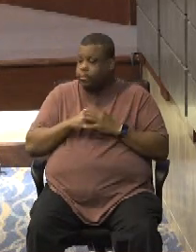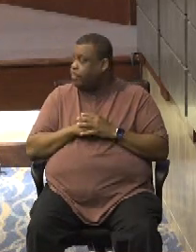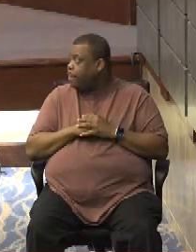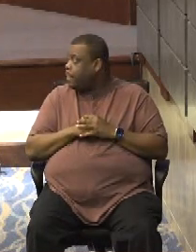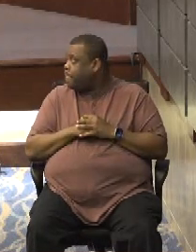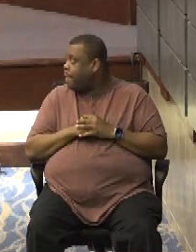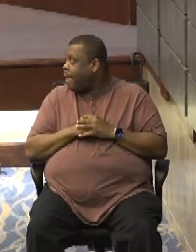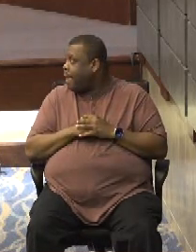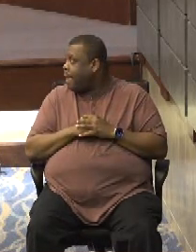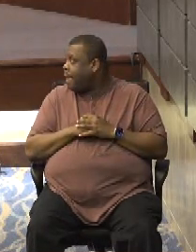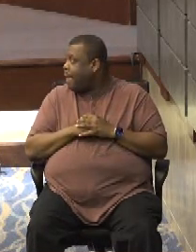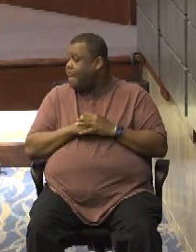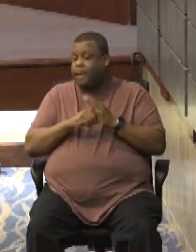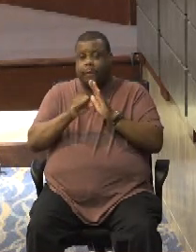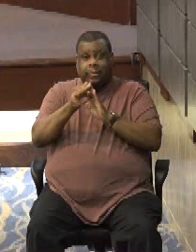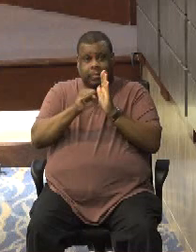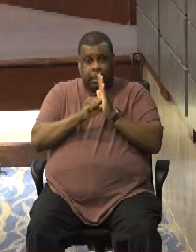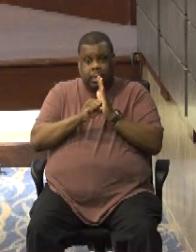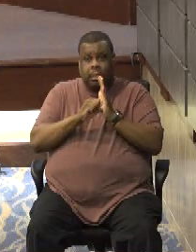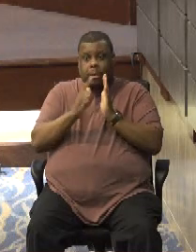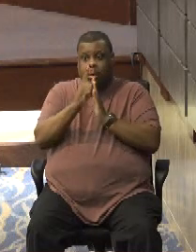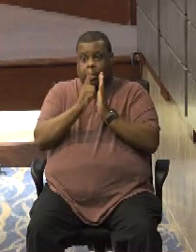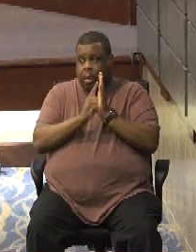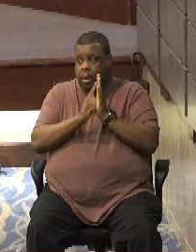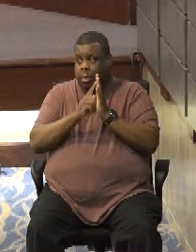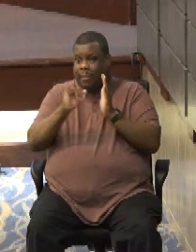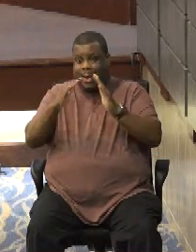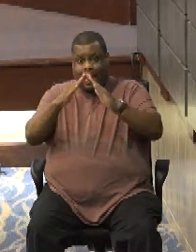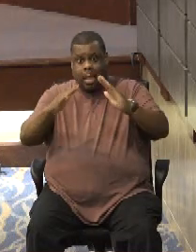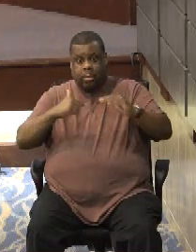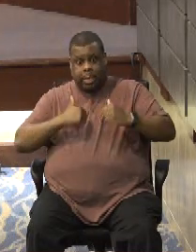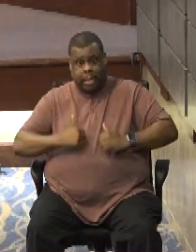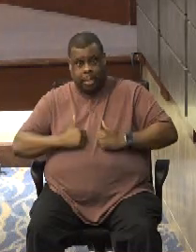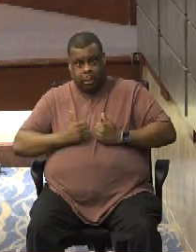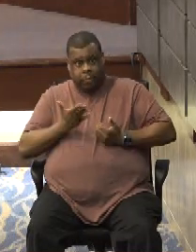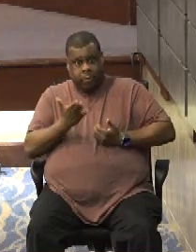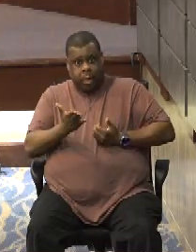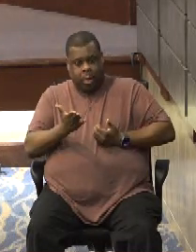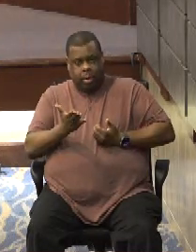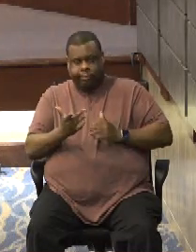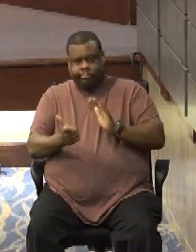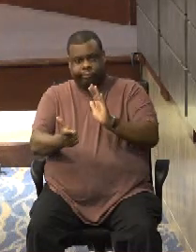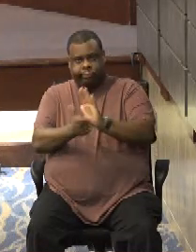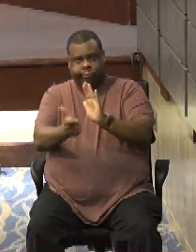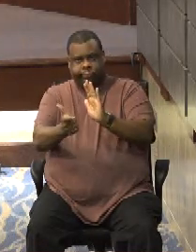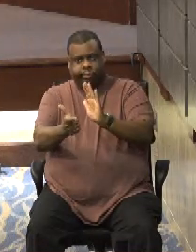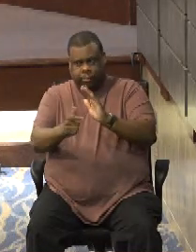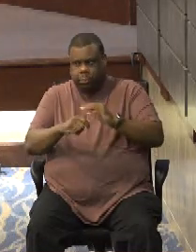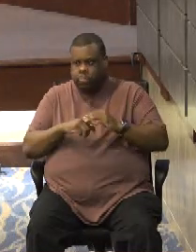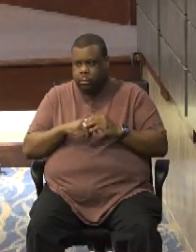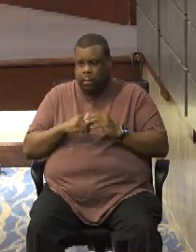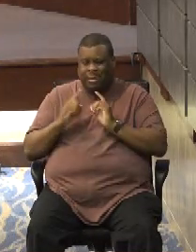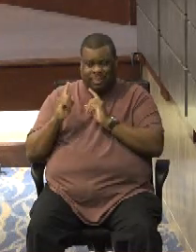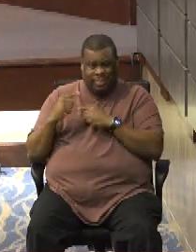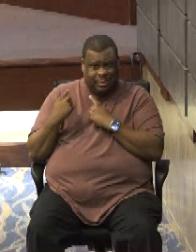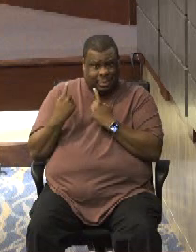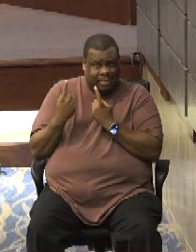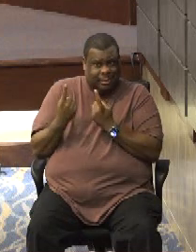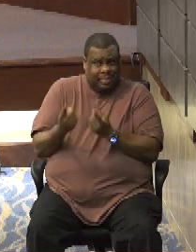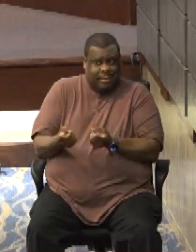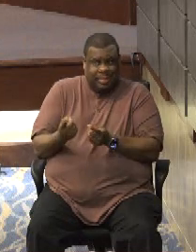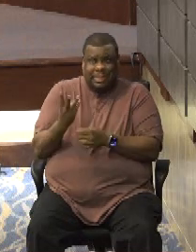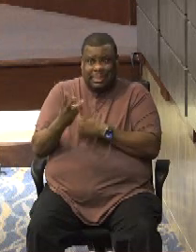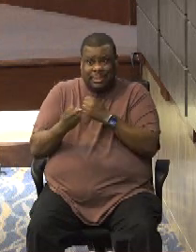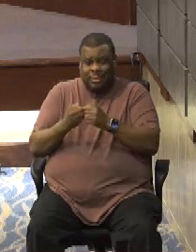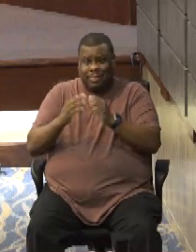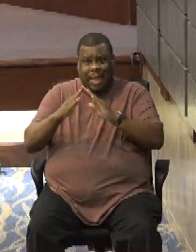So in accordance with state law, I cannot live in the house, or occupied house, in accordance with state law. So for 7 years, this house has been